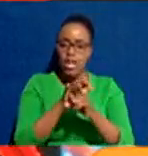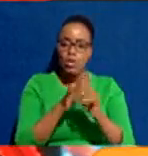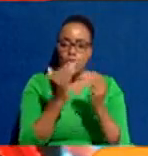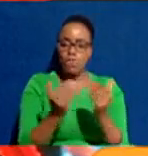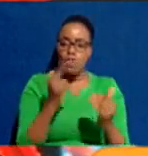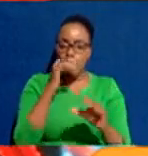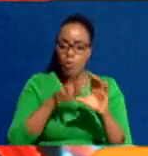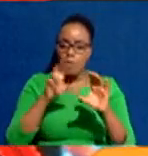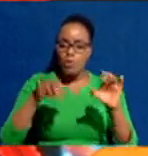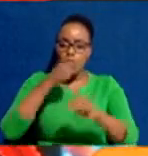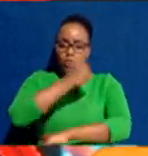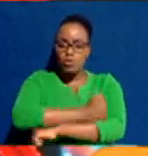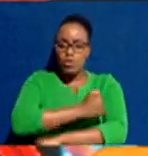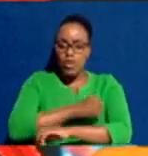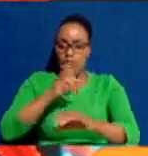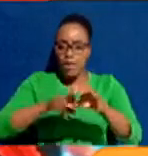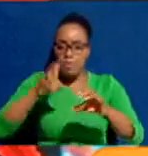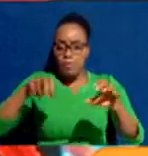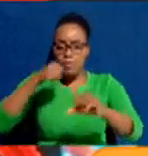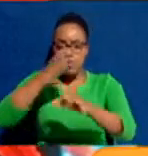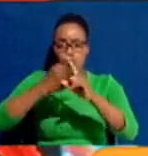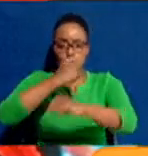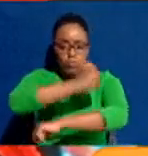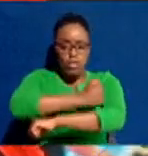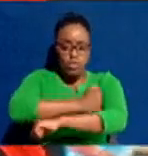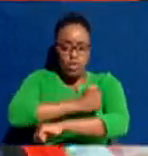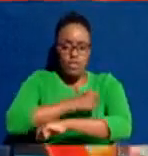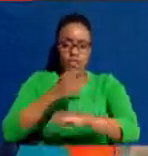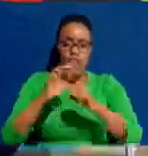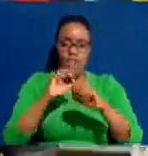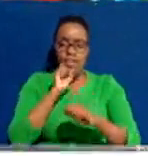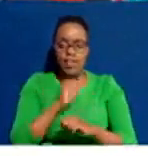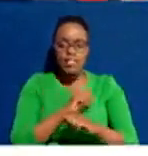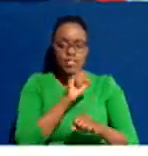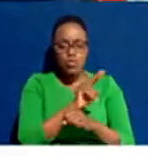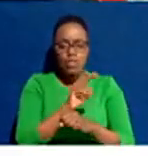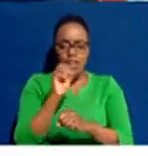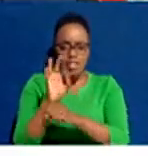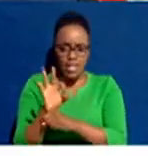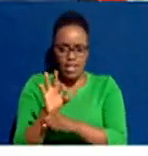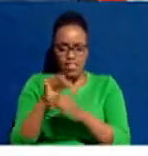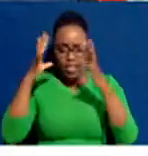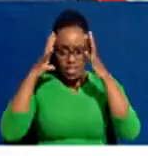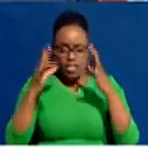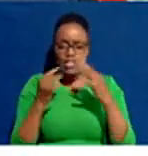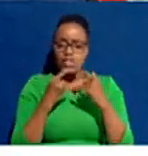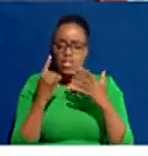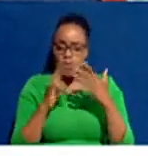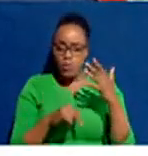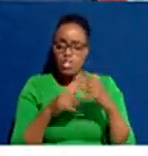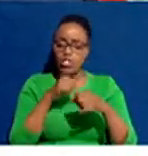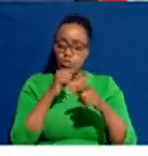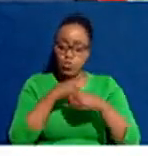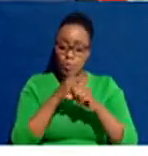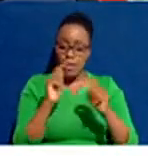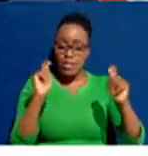who drop out of school at age 12, 13, a decision was made to create this